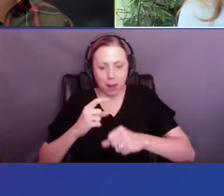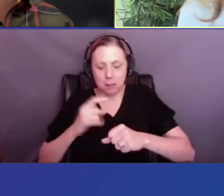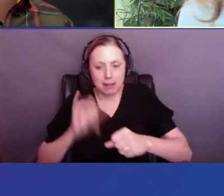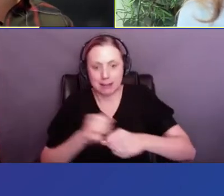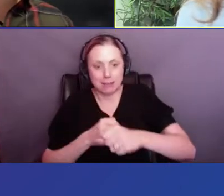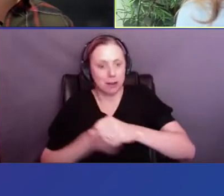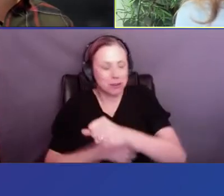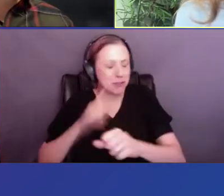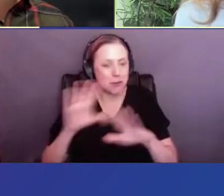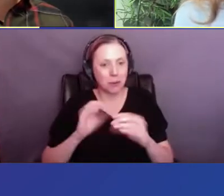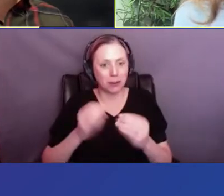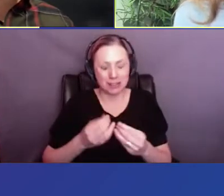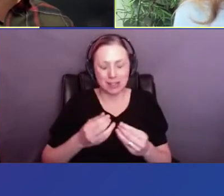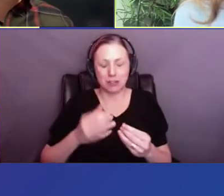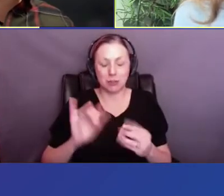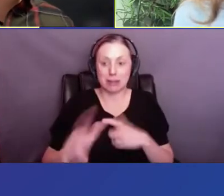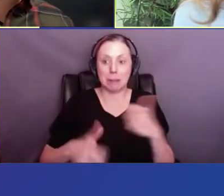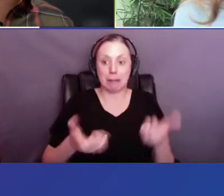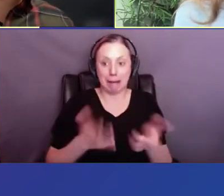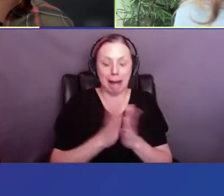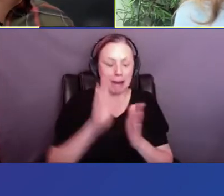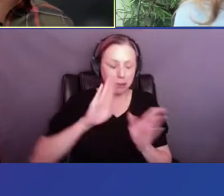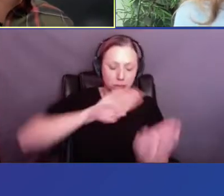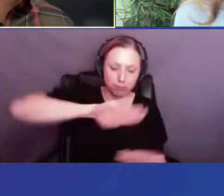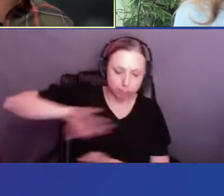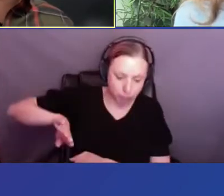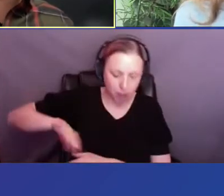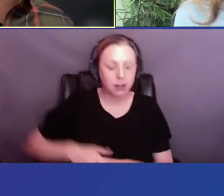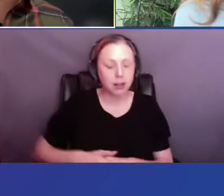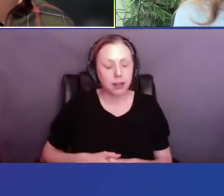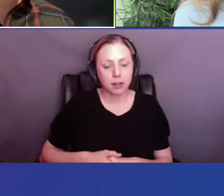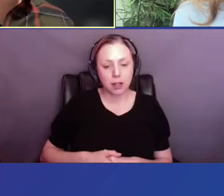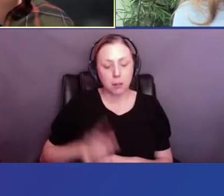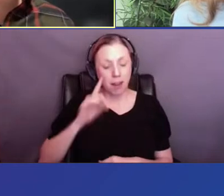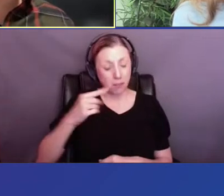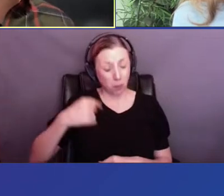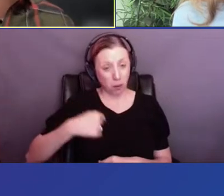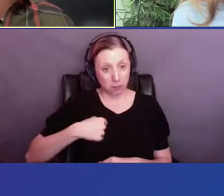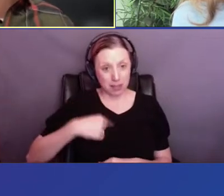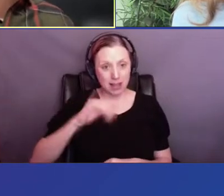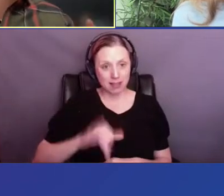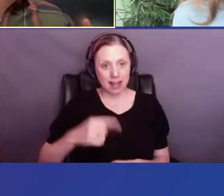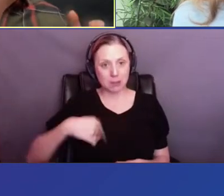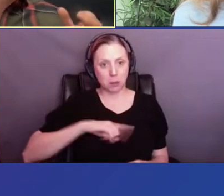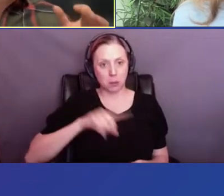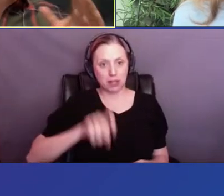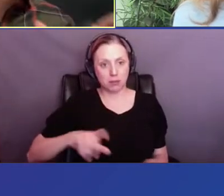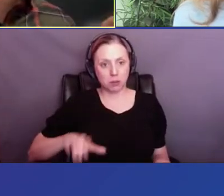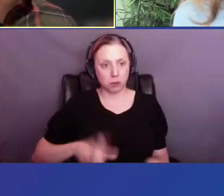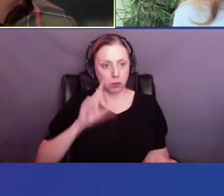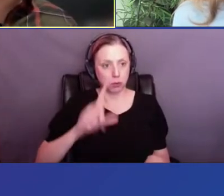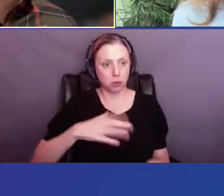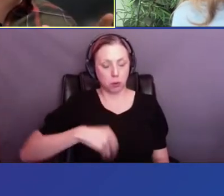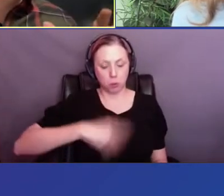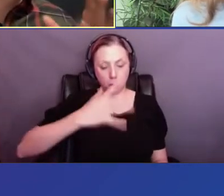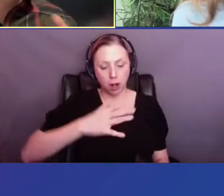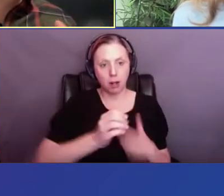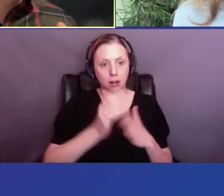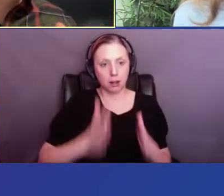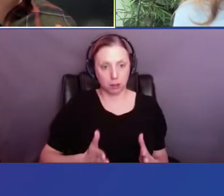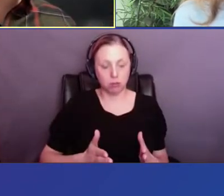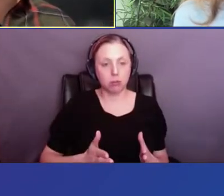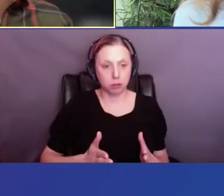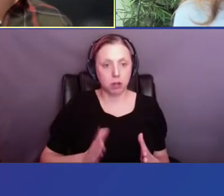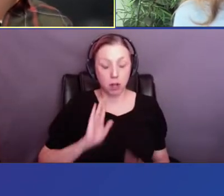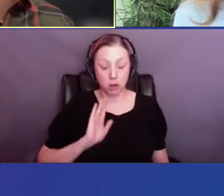me, that elevates what I think we have to do as white leaders. We have to put our